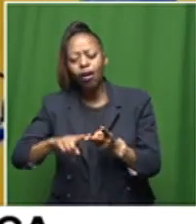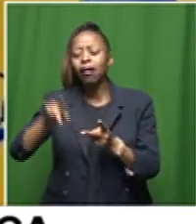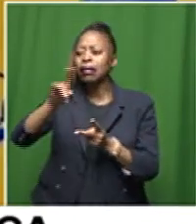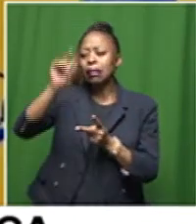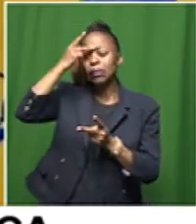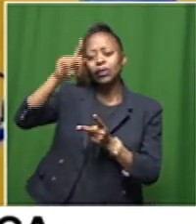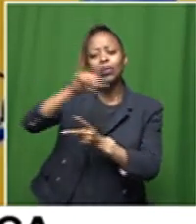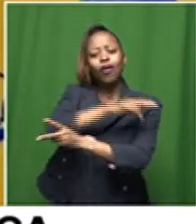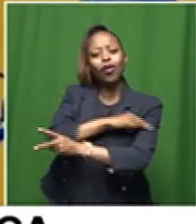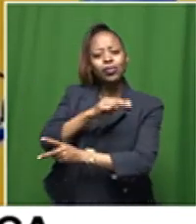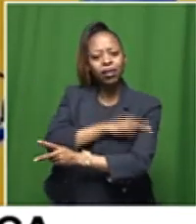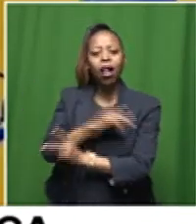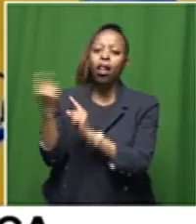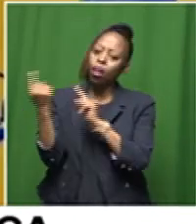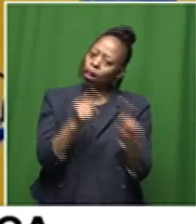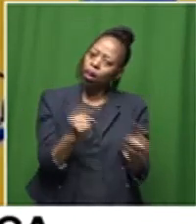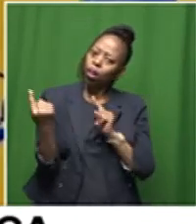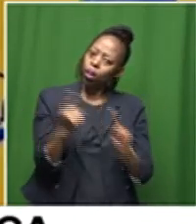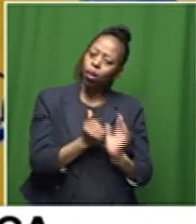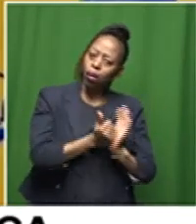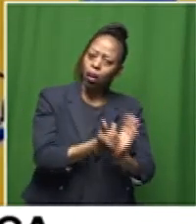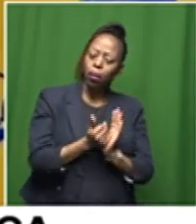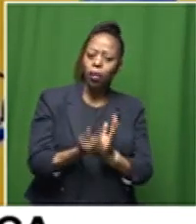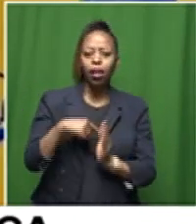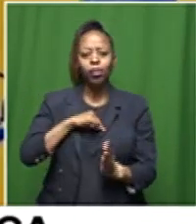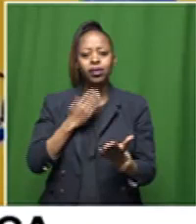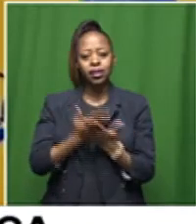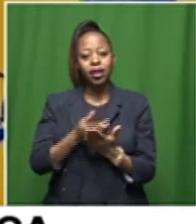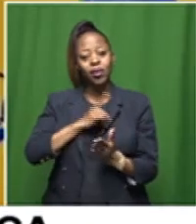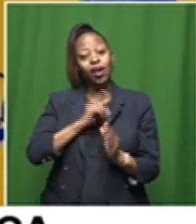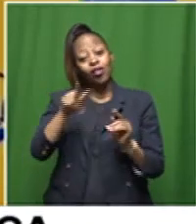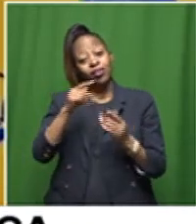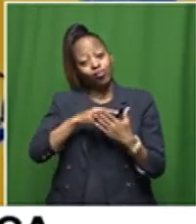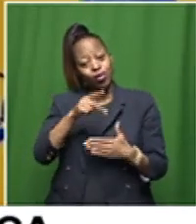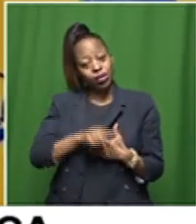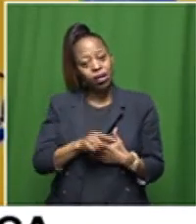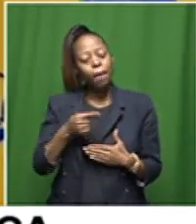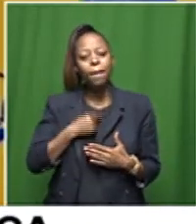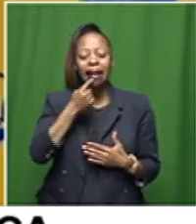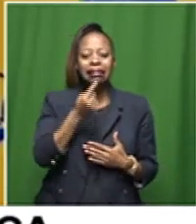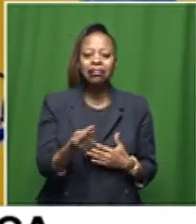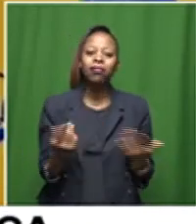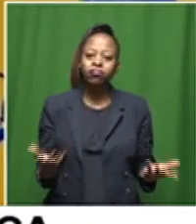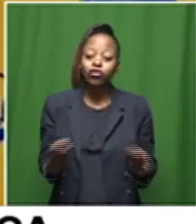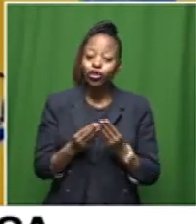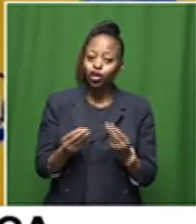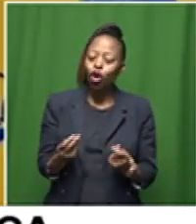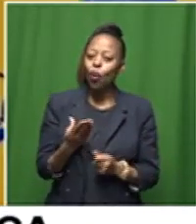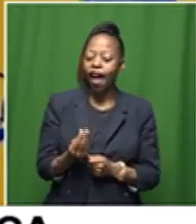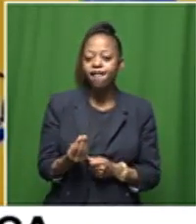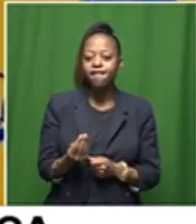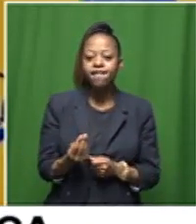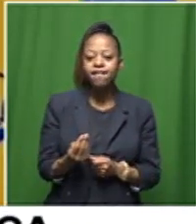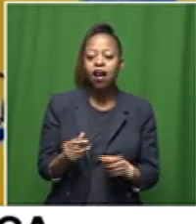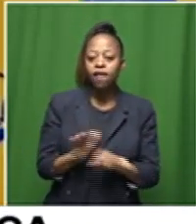Matleke. They do come to assist us during these rural health matters. So I'm just saying the solution is here. We do